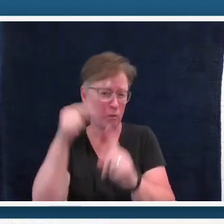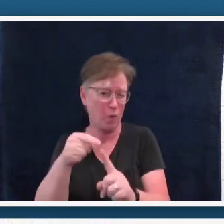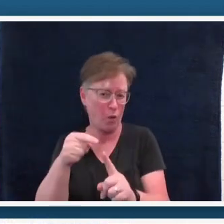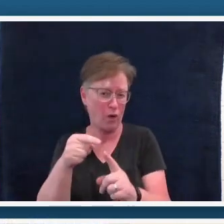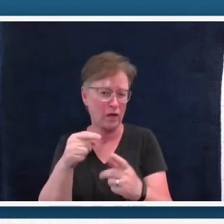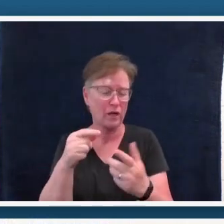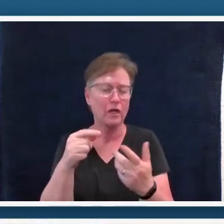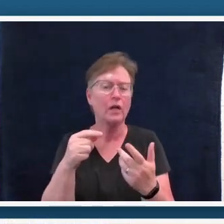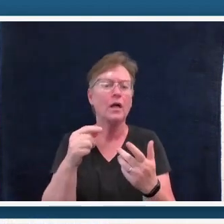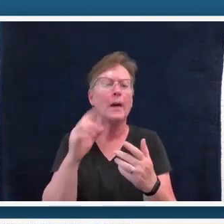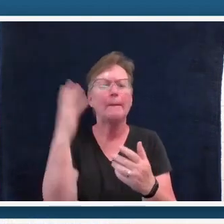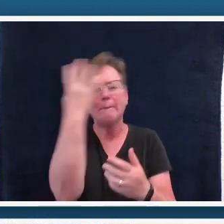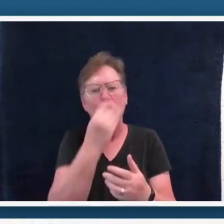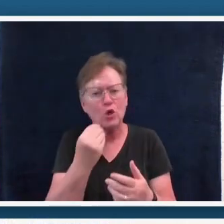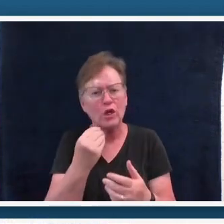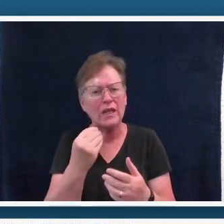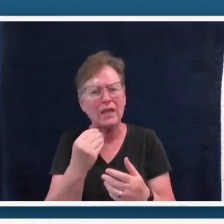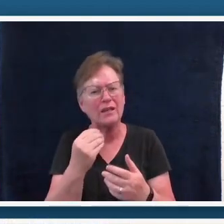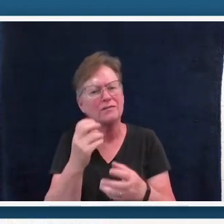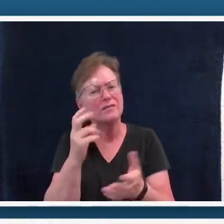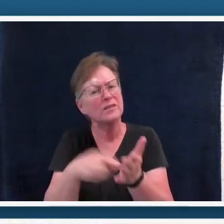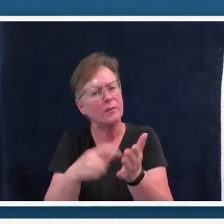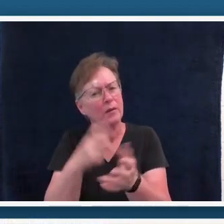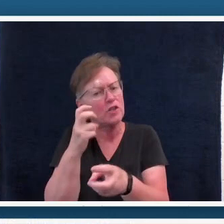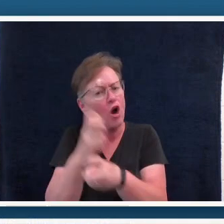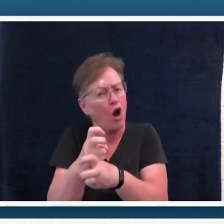the beauty is the harder part to understand here.